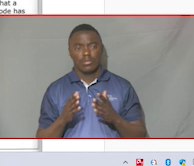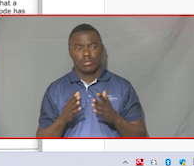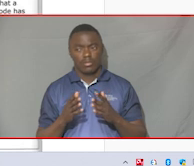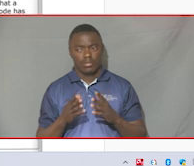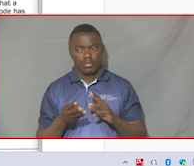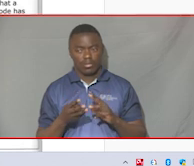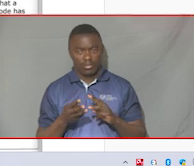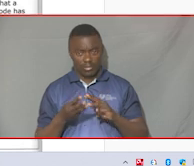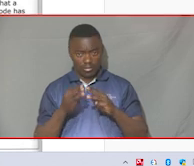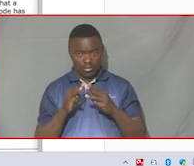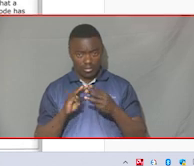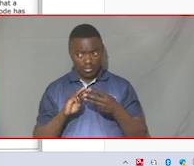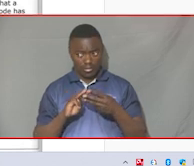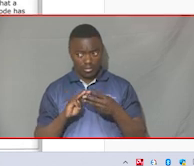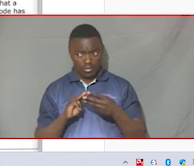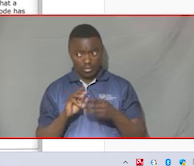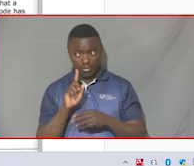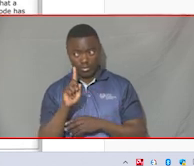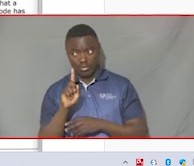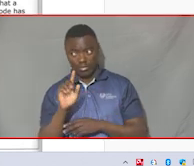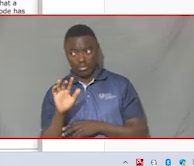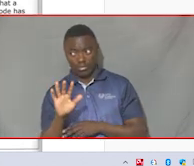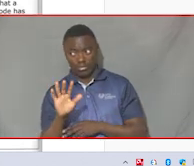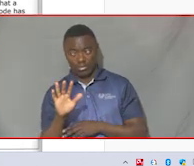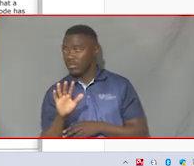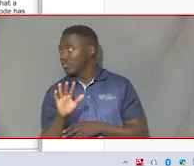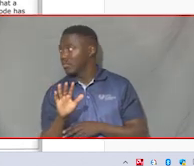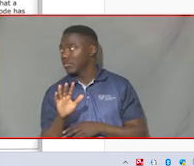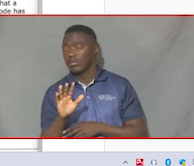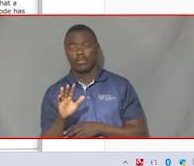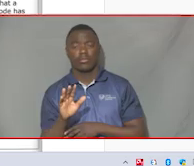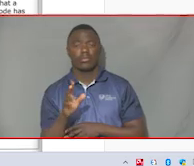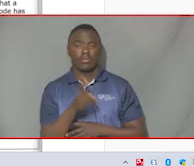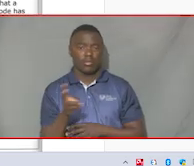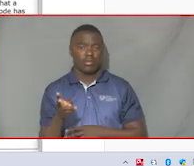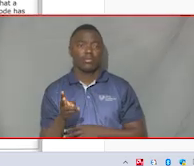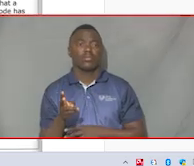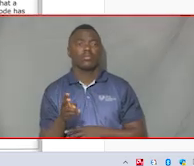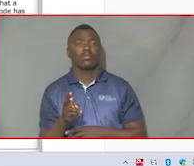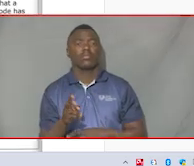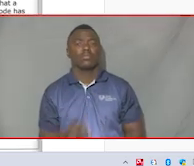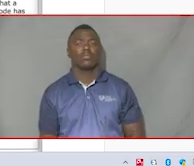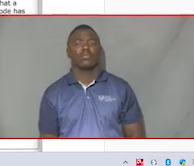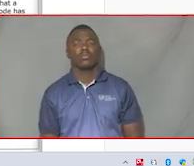at least 1 5 and the numbers may be repeated?